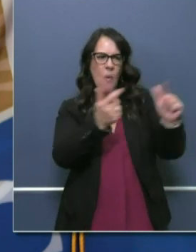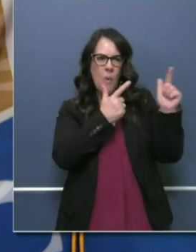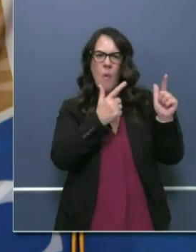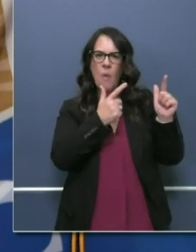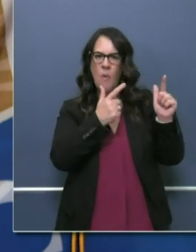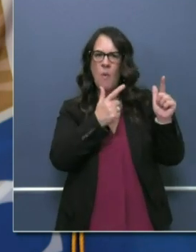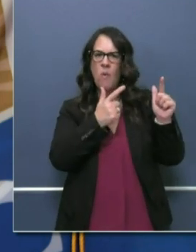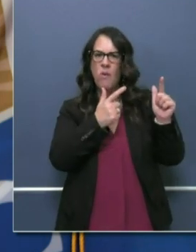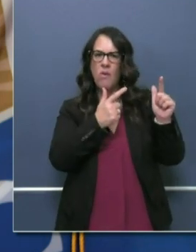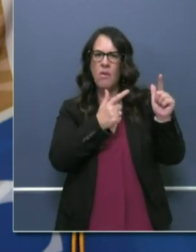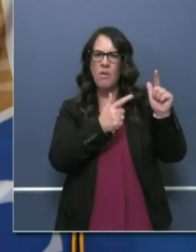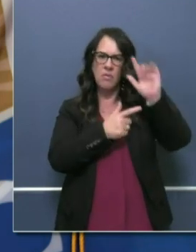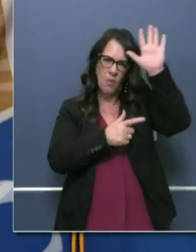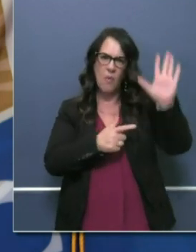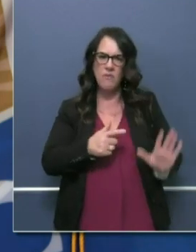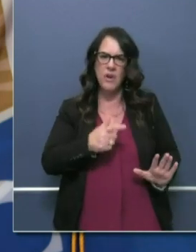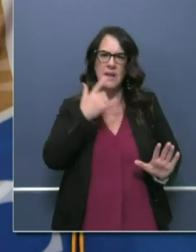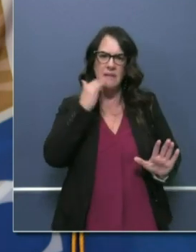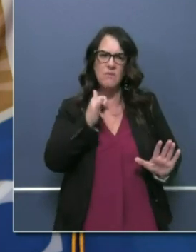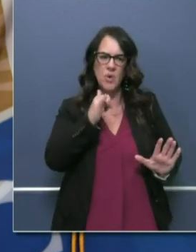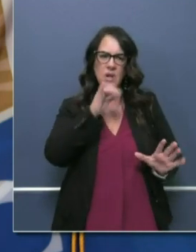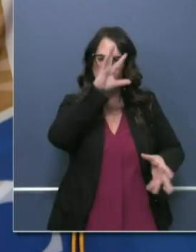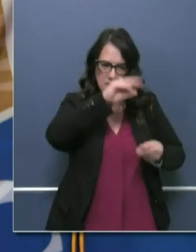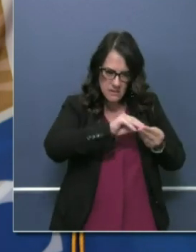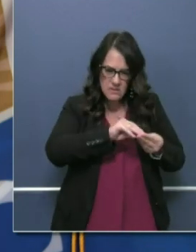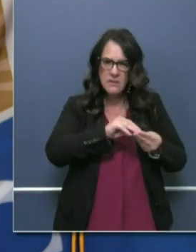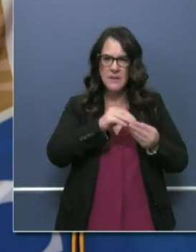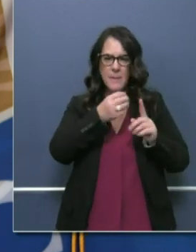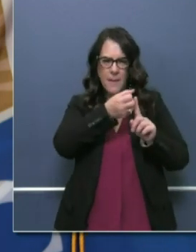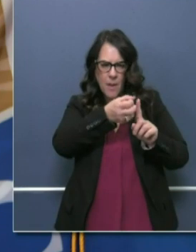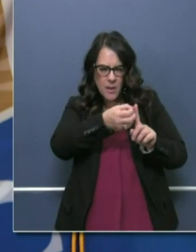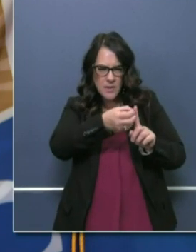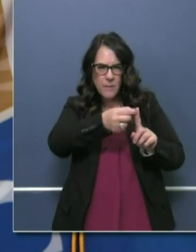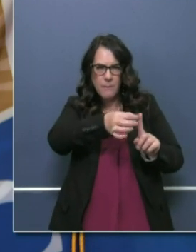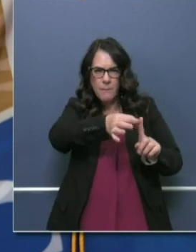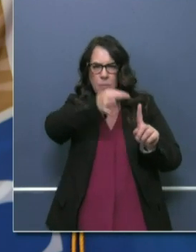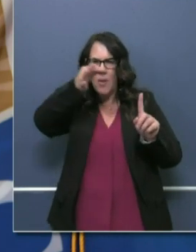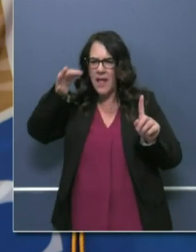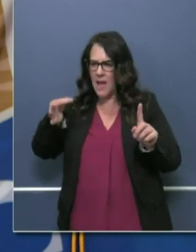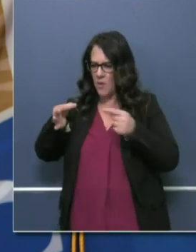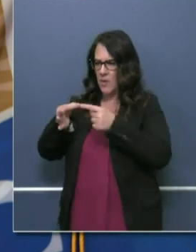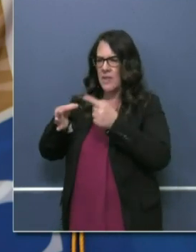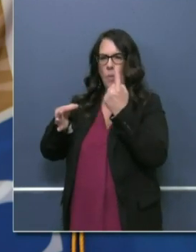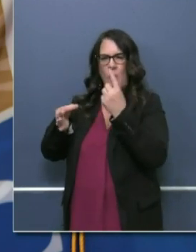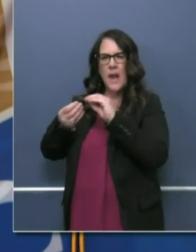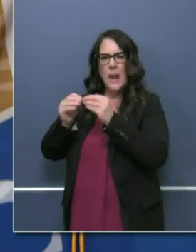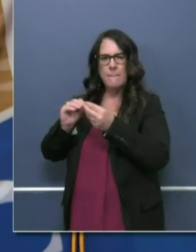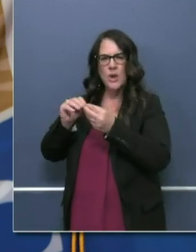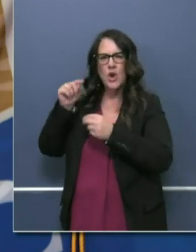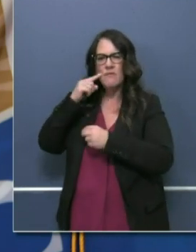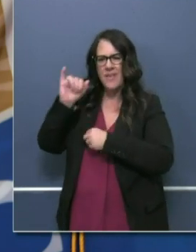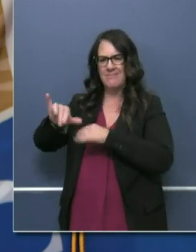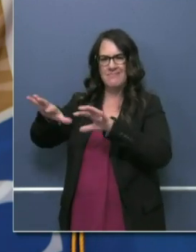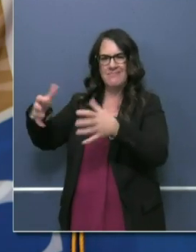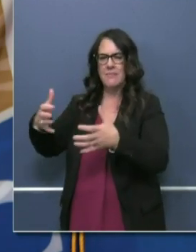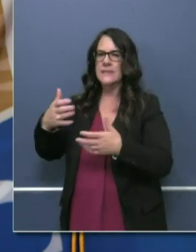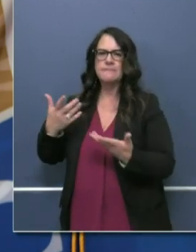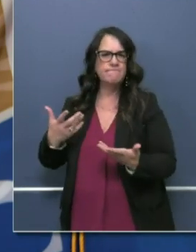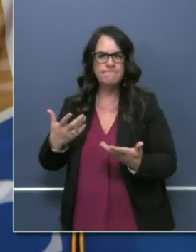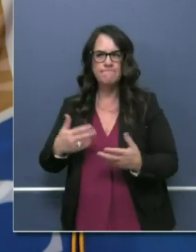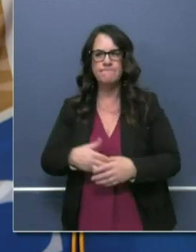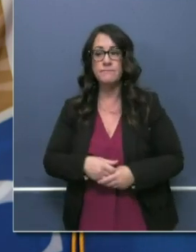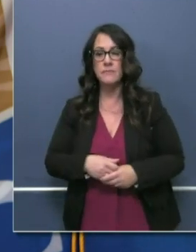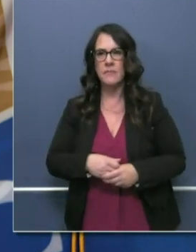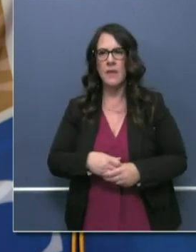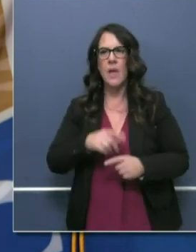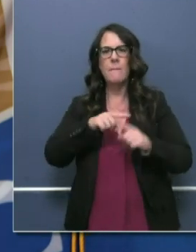on where they are. But let me just update in closing all of you on, again, the progress you have made. We are